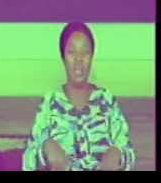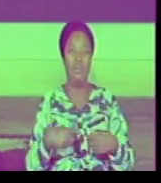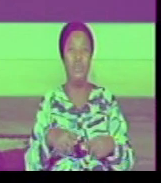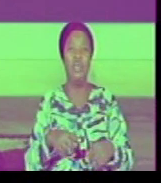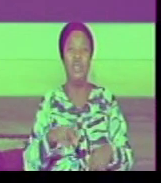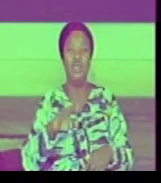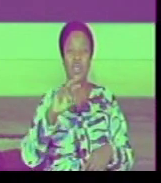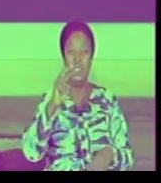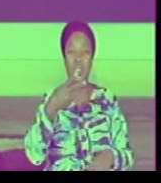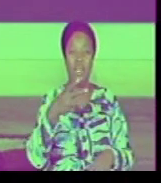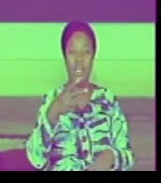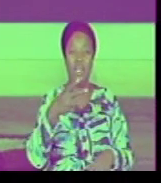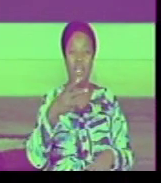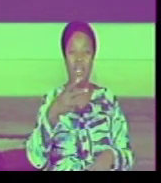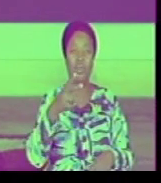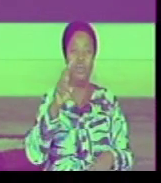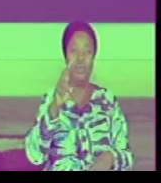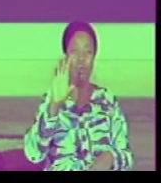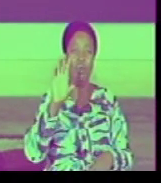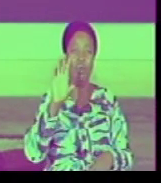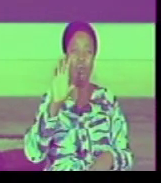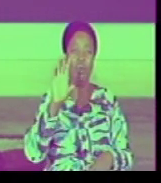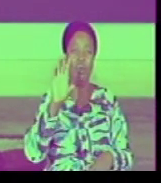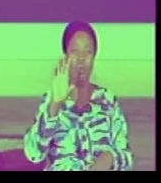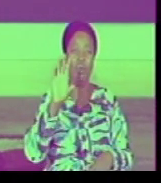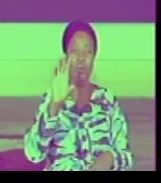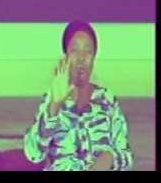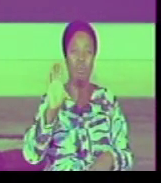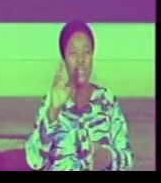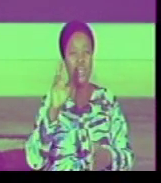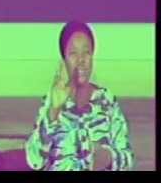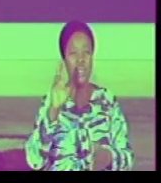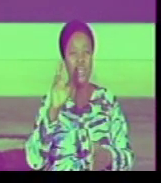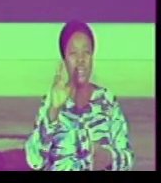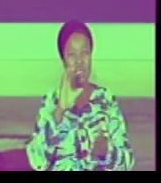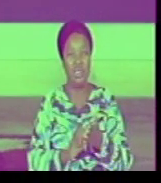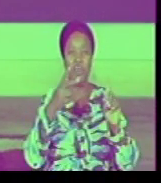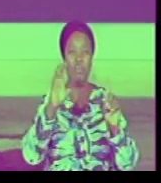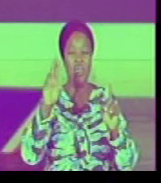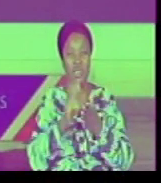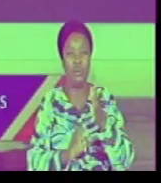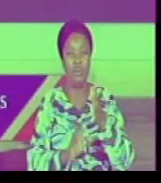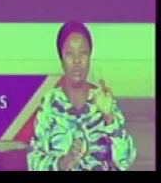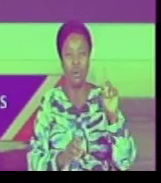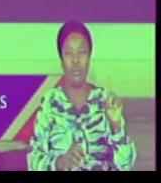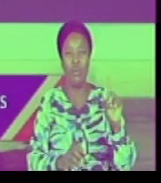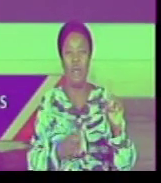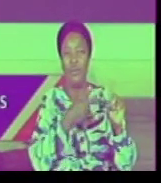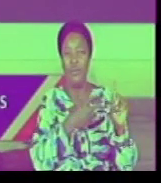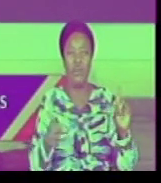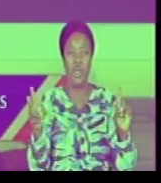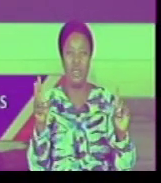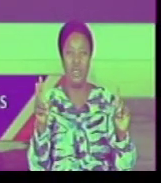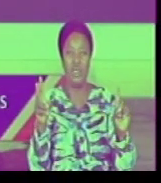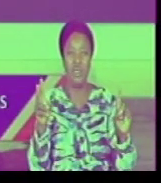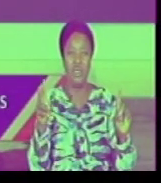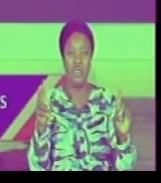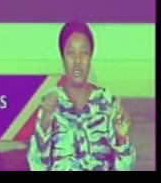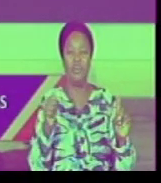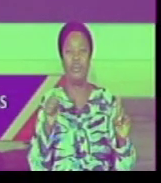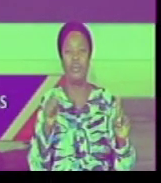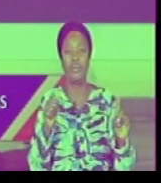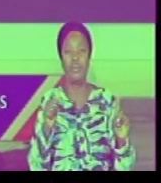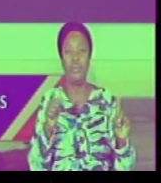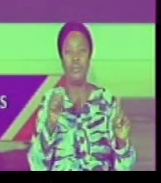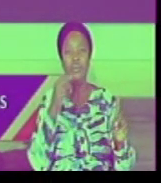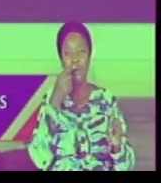Corinthians chapter 1. 2 Corinthians chapter 1, I'm reading from verse 10. 2 Corinthians